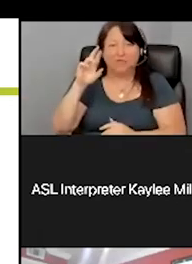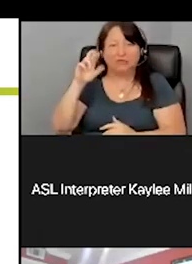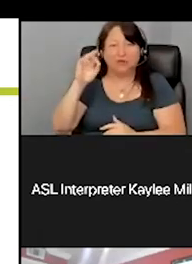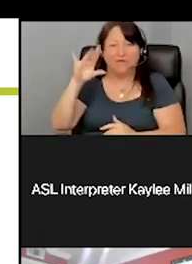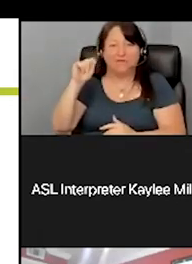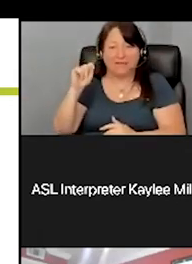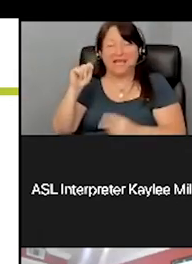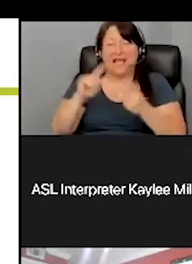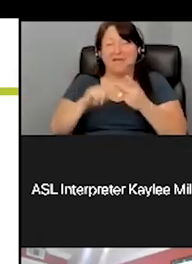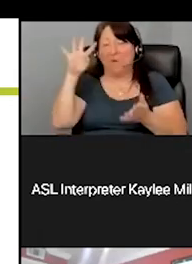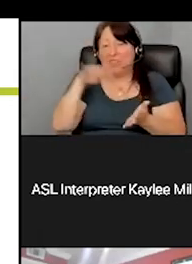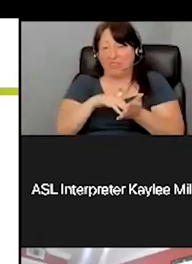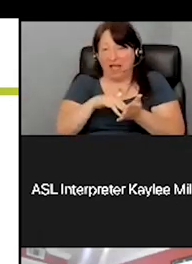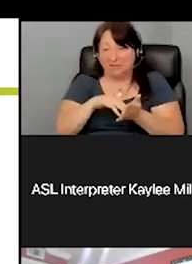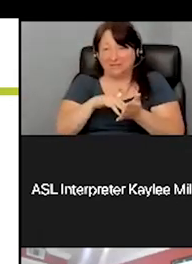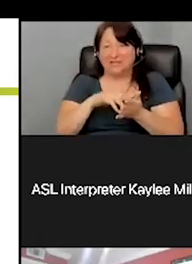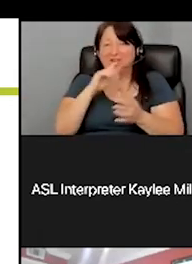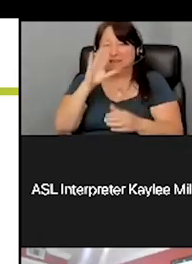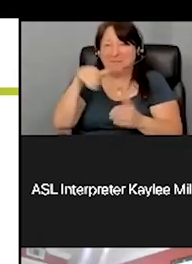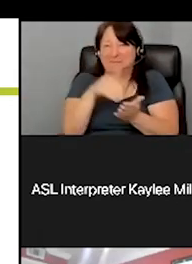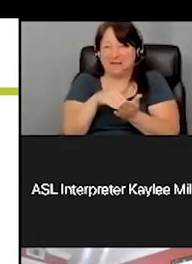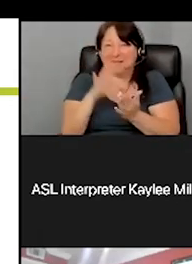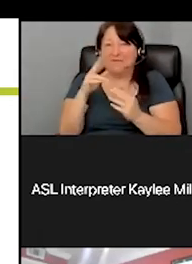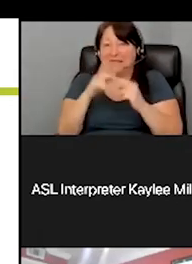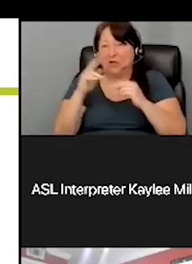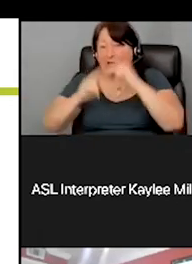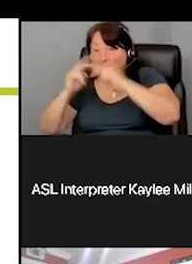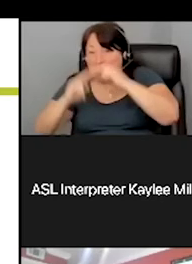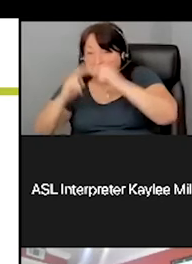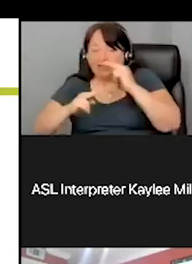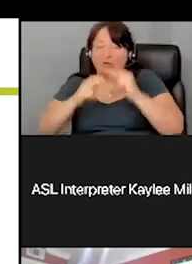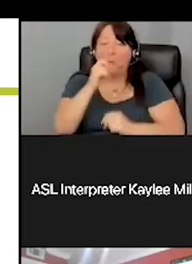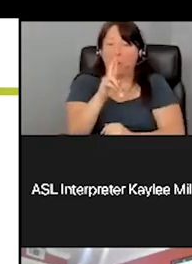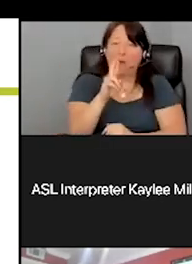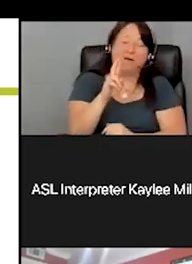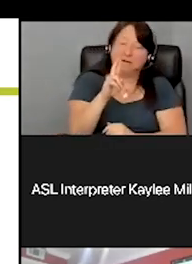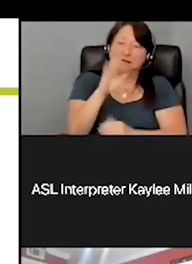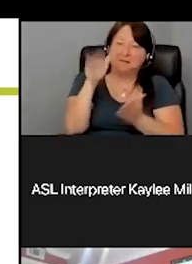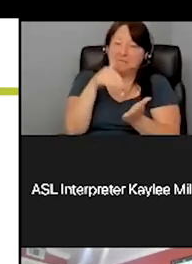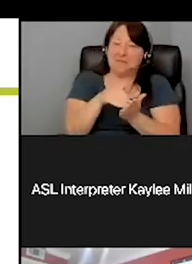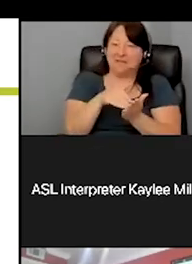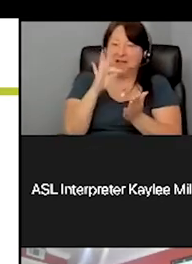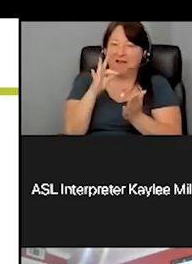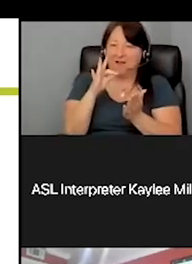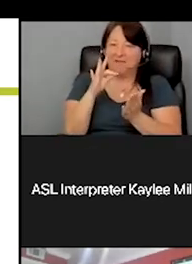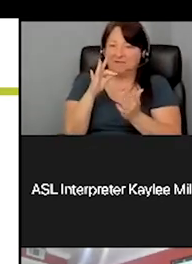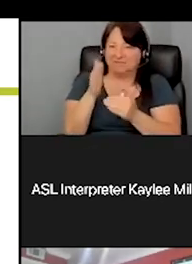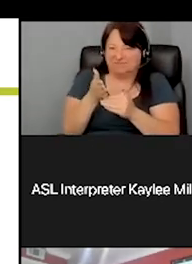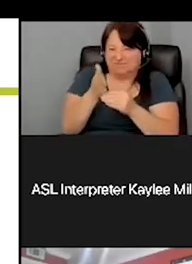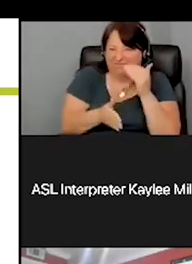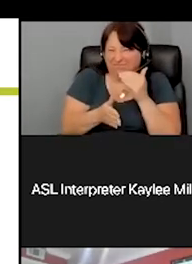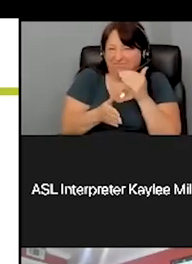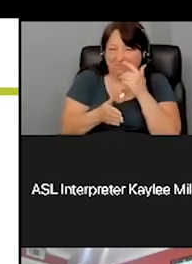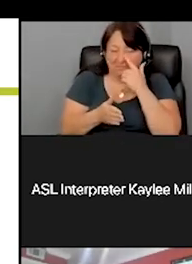then 4,000 are already in the middle of either construction or in the middle of just closing them out. So they're